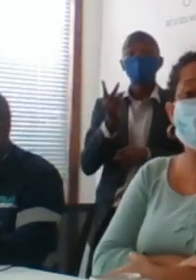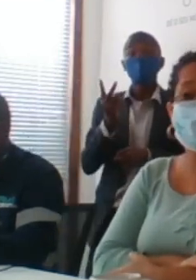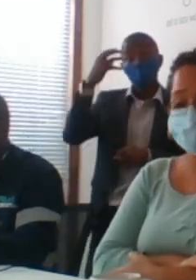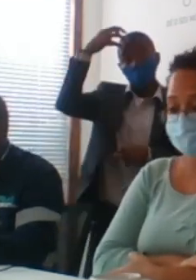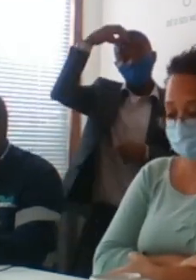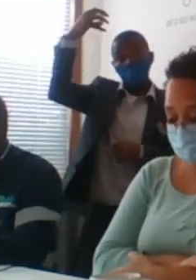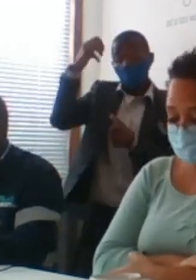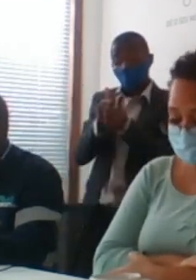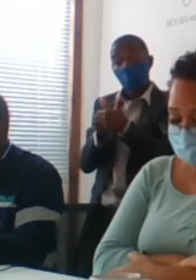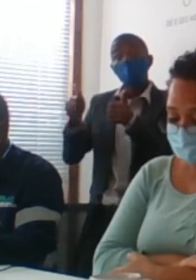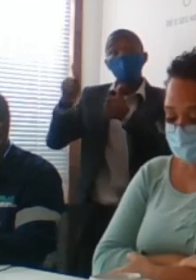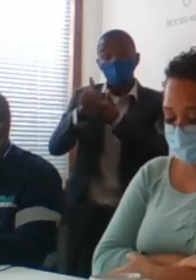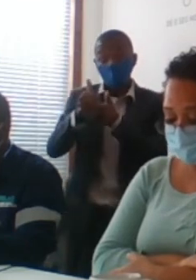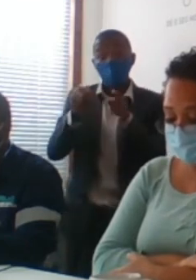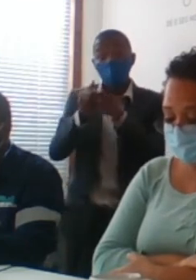and the Ministry of Labor,